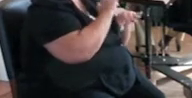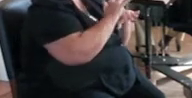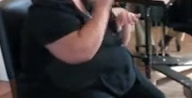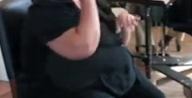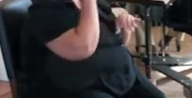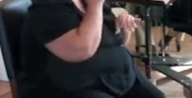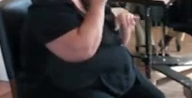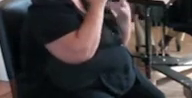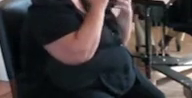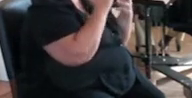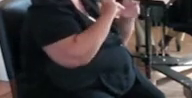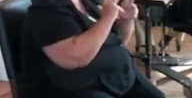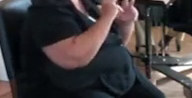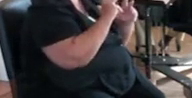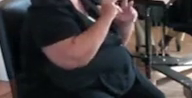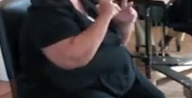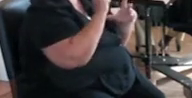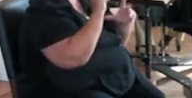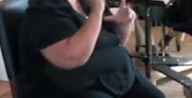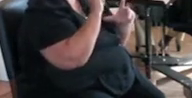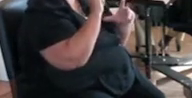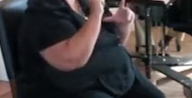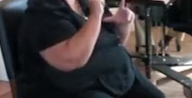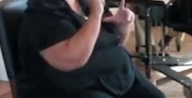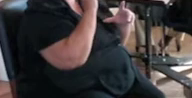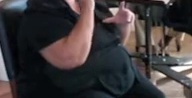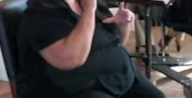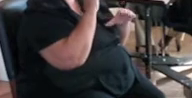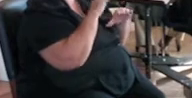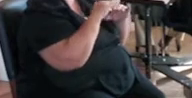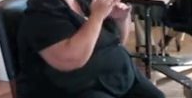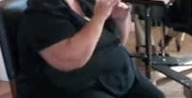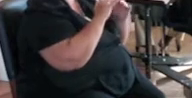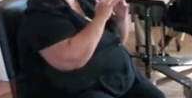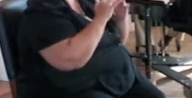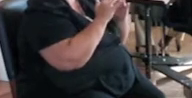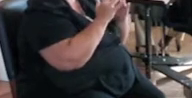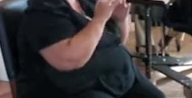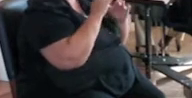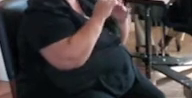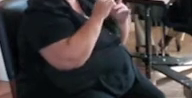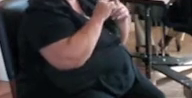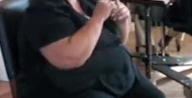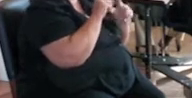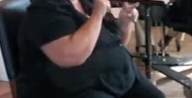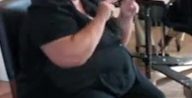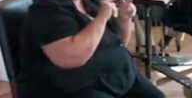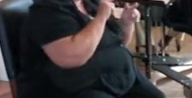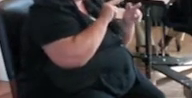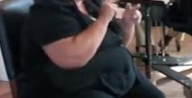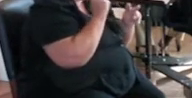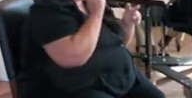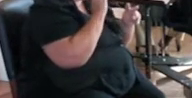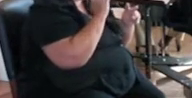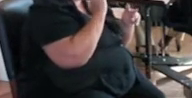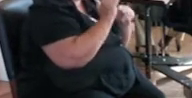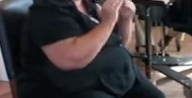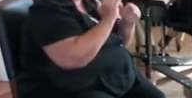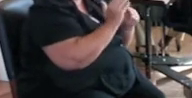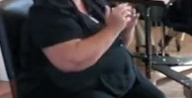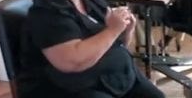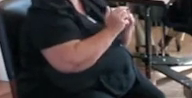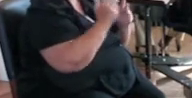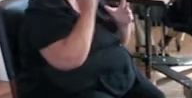will be available online, both of their ordination papers. So if you want to acquaint yourself with their journey. I think that's all I've got.